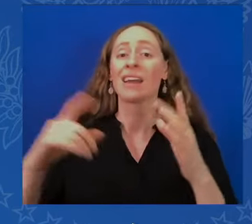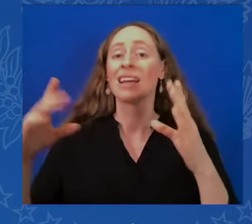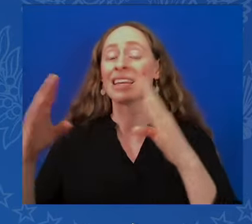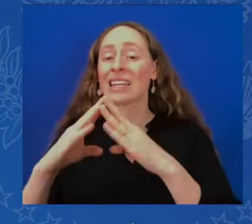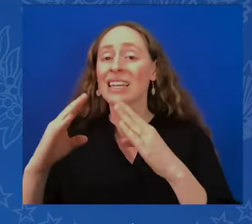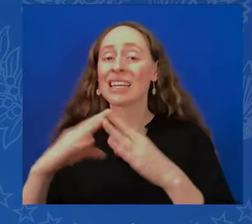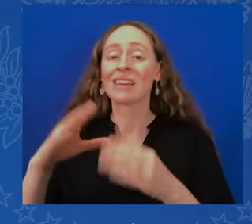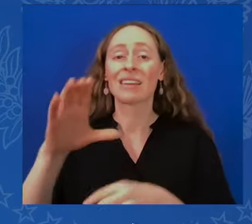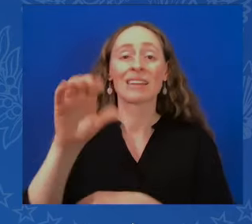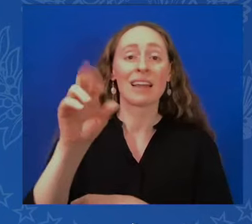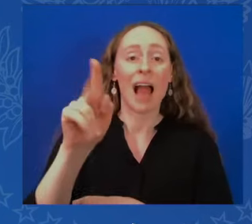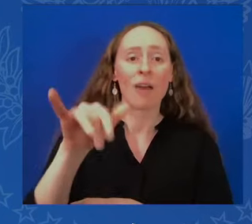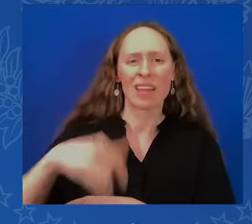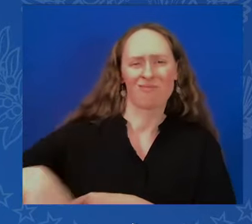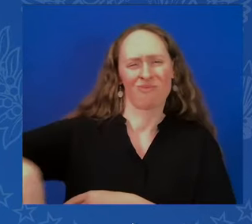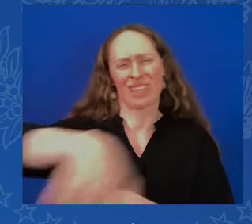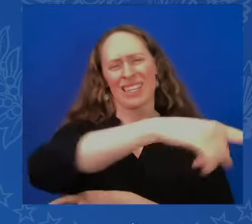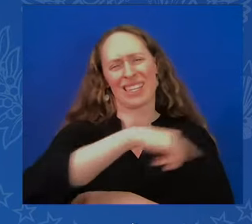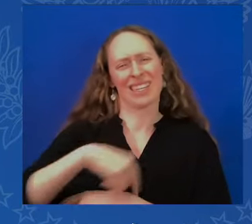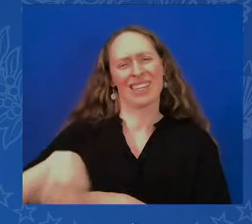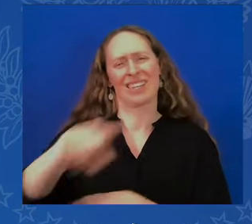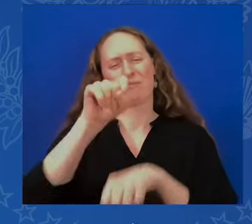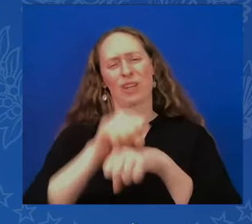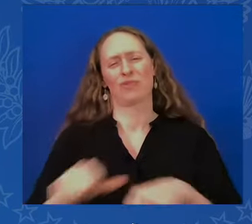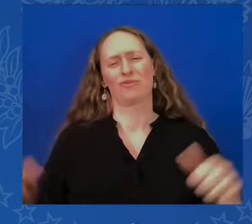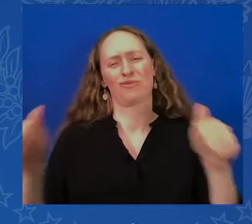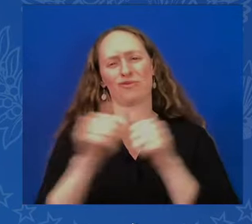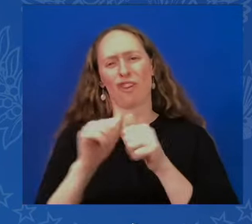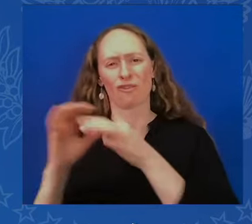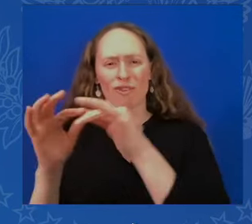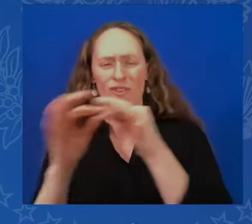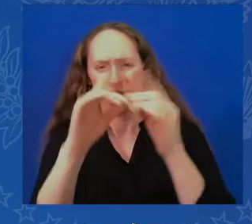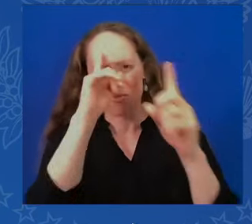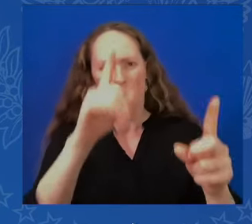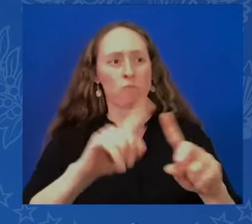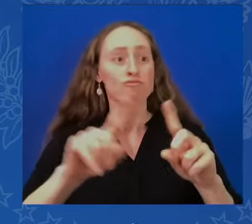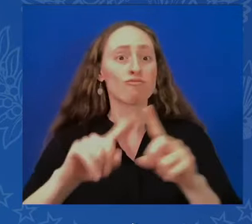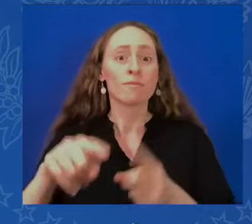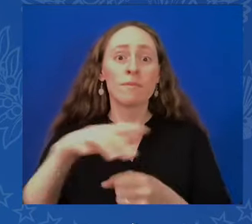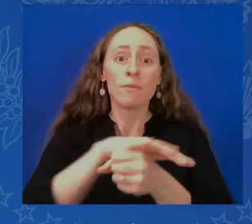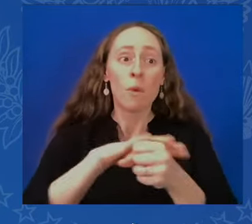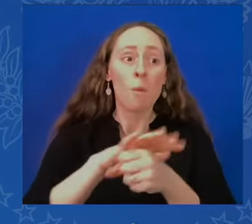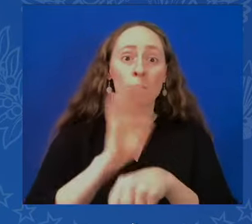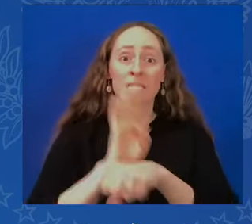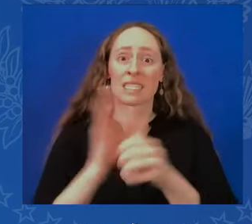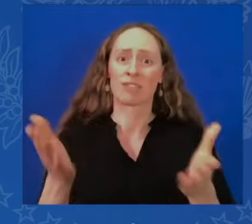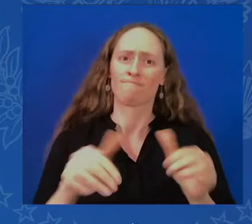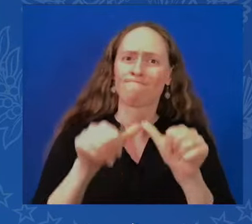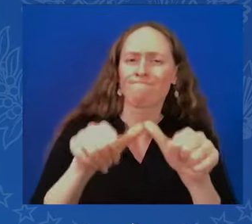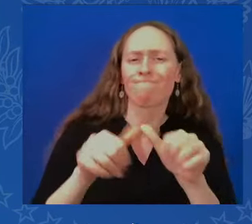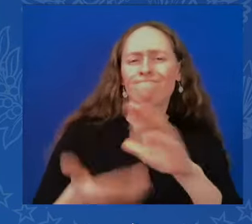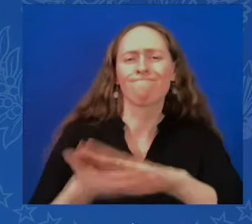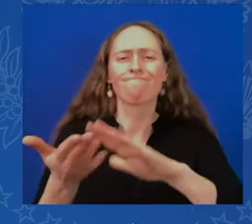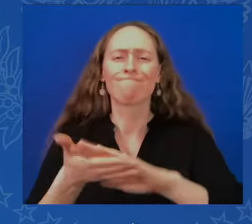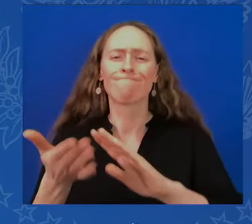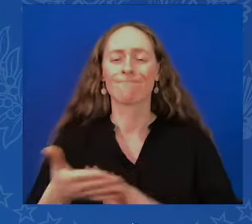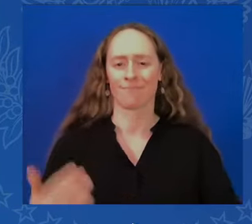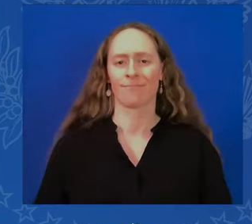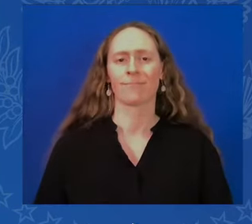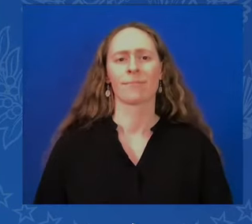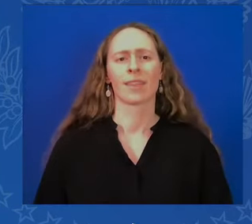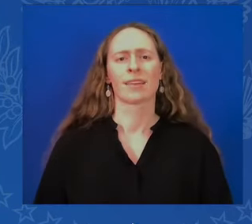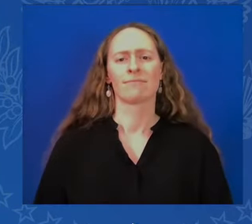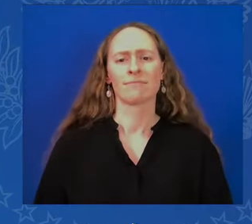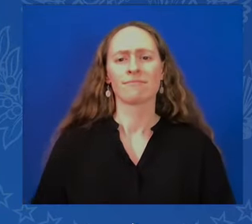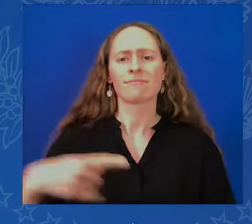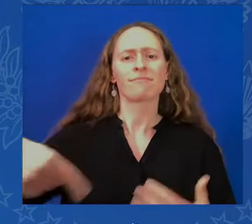this disaster. But folks, we all need to step up. Amazon, Home Depot, Domino Sugar, and